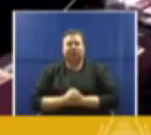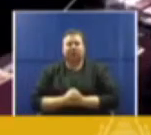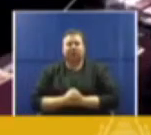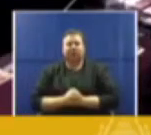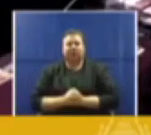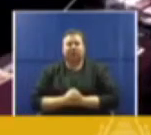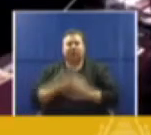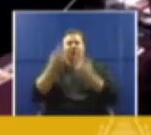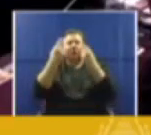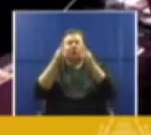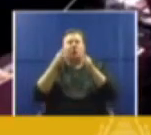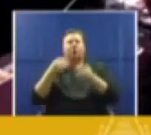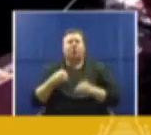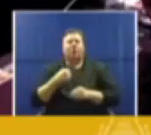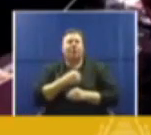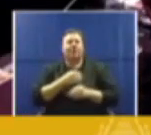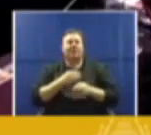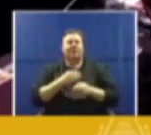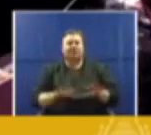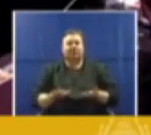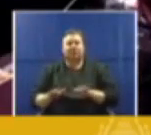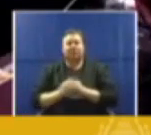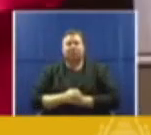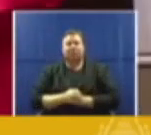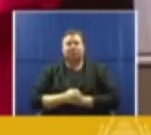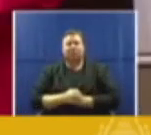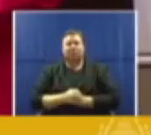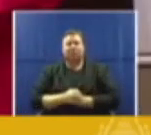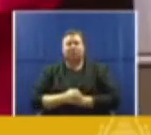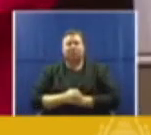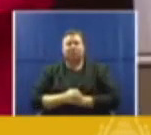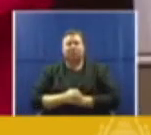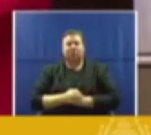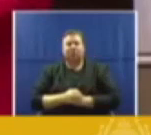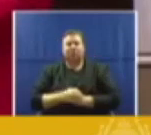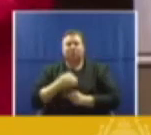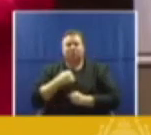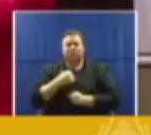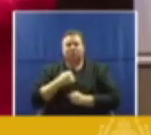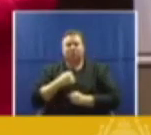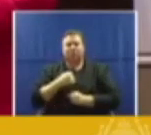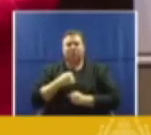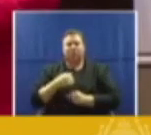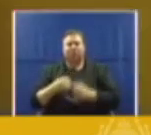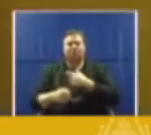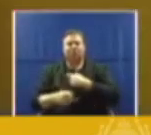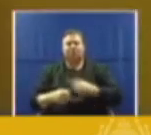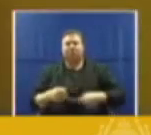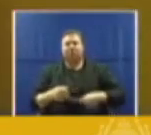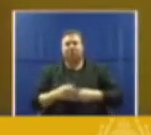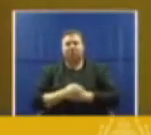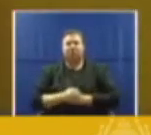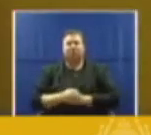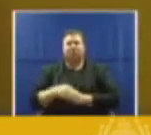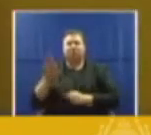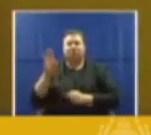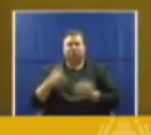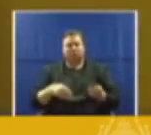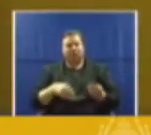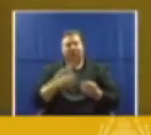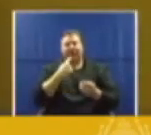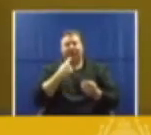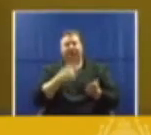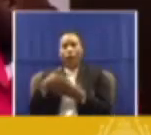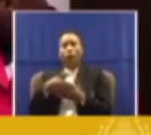quiet. In fact, if you committed a crime, you'll always be advised to keep quiet, because the more you speak, the more you expose yourself.